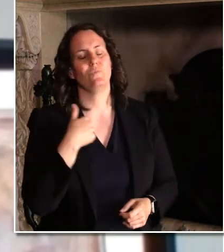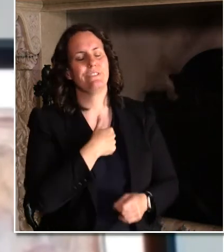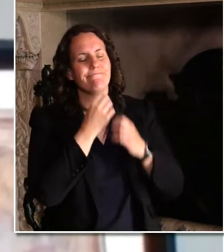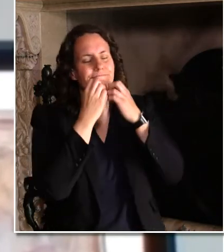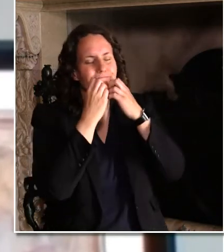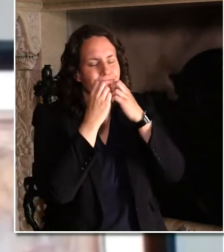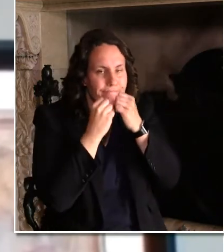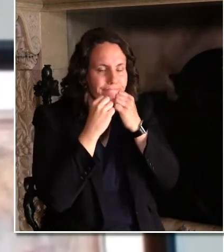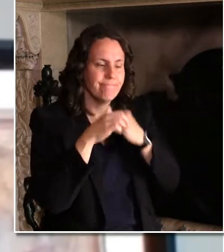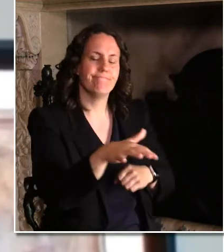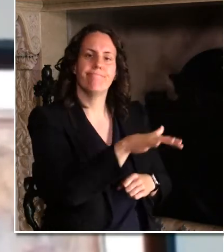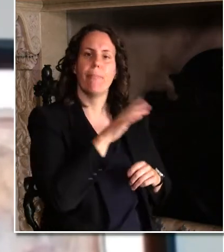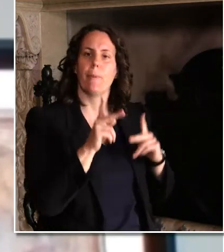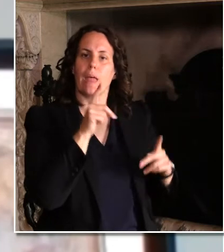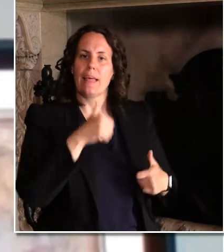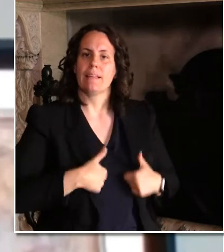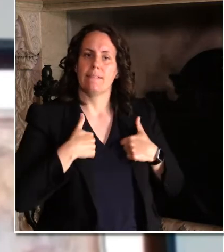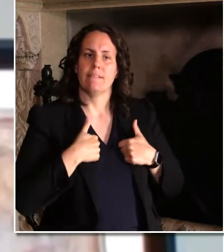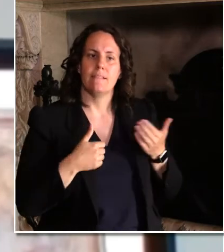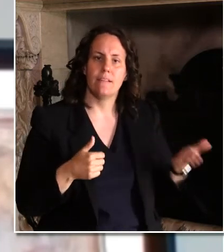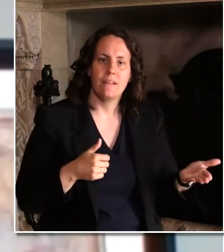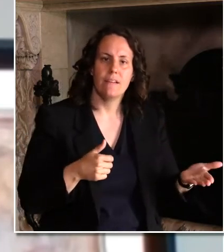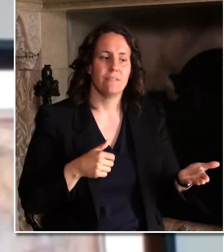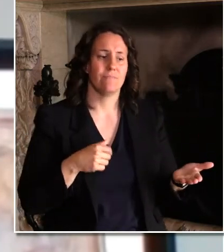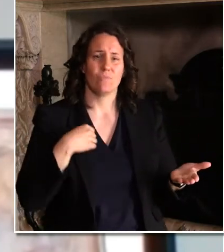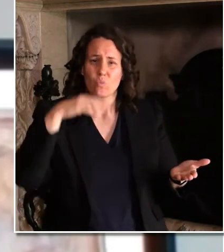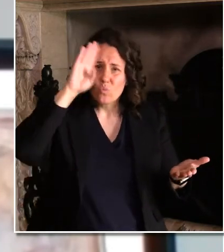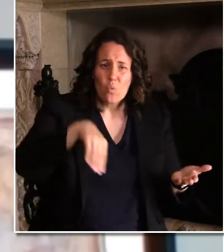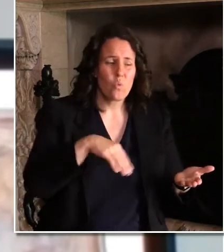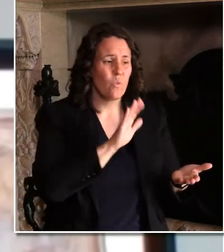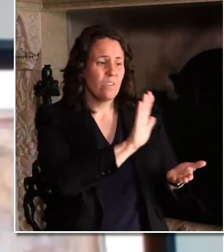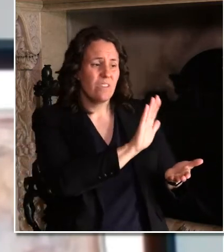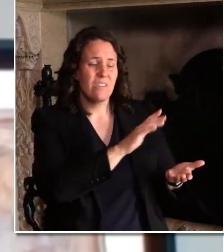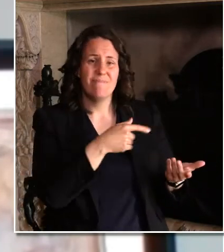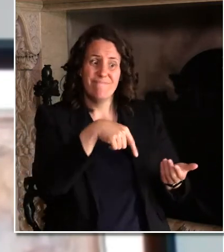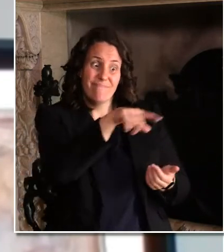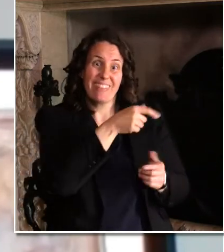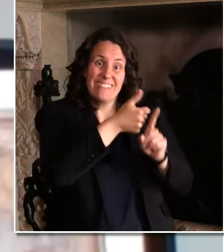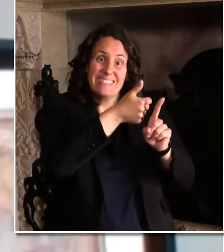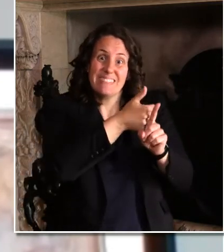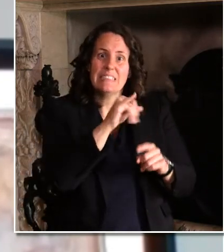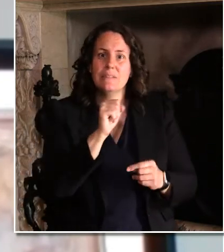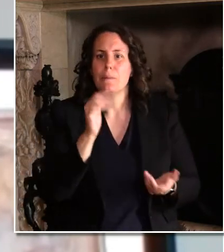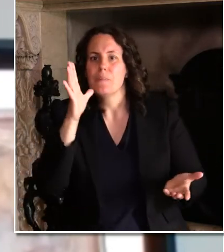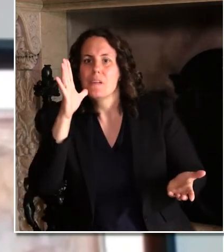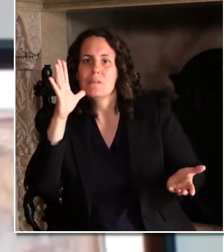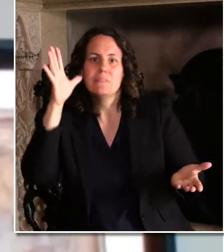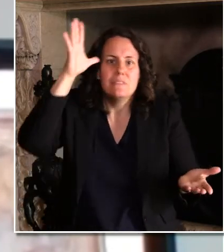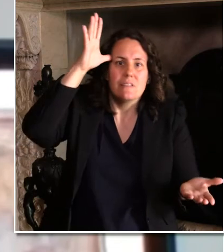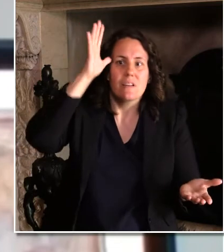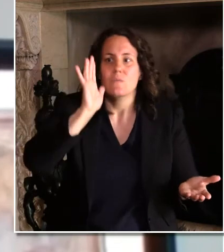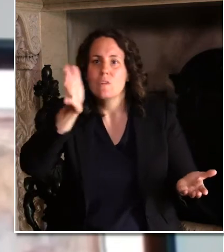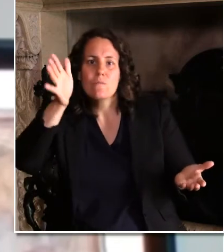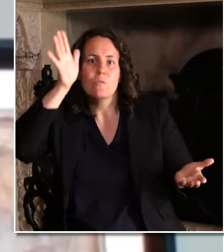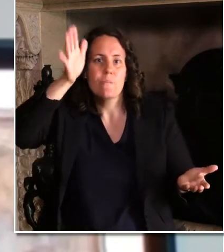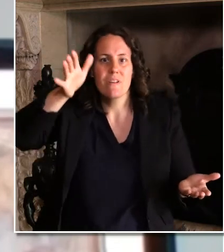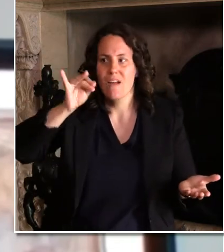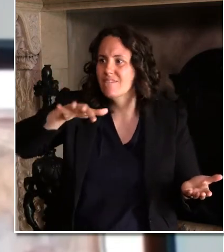and dads, grandmas and grandpas, friends, sisters, brothers. They have stories and legacies and life to live